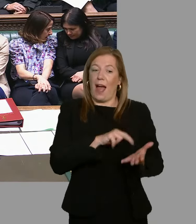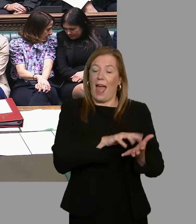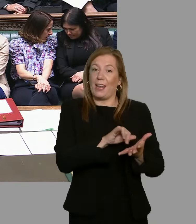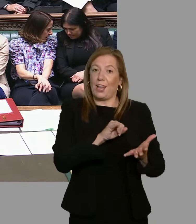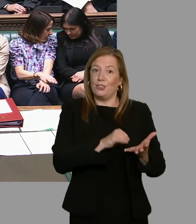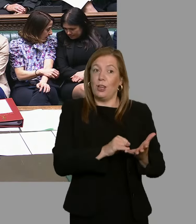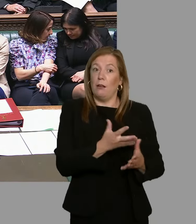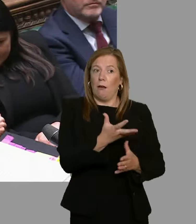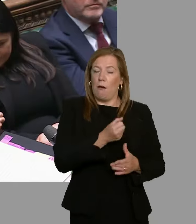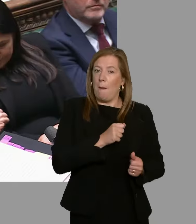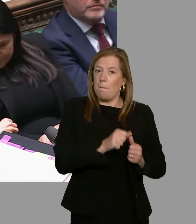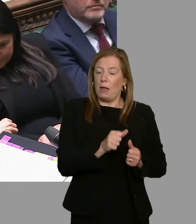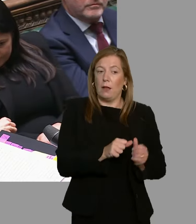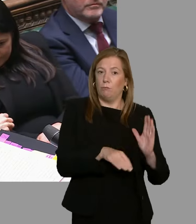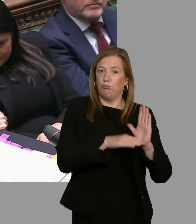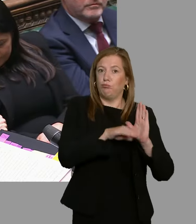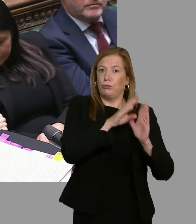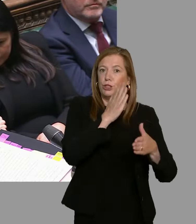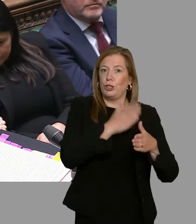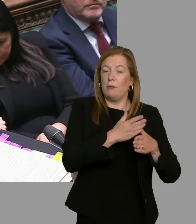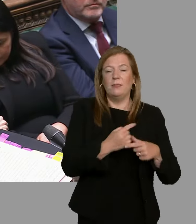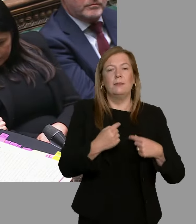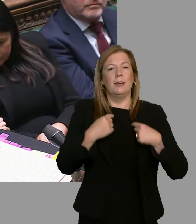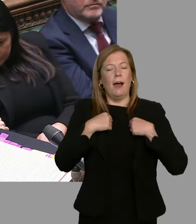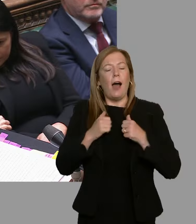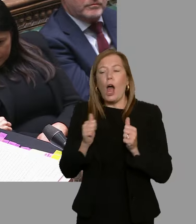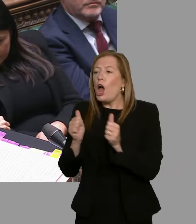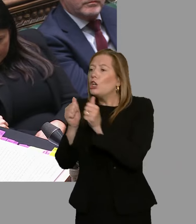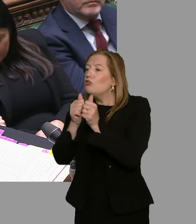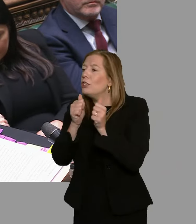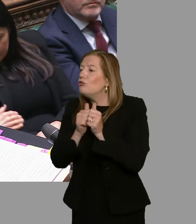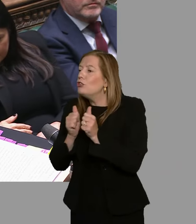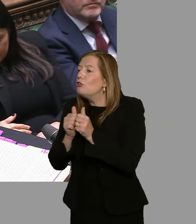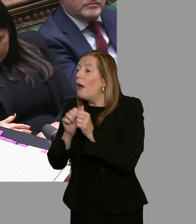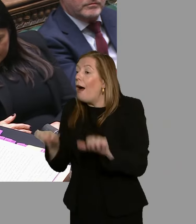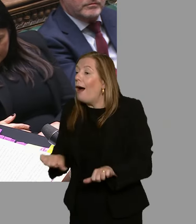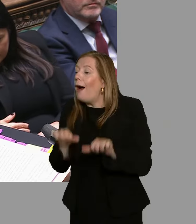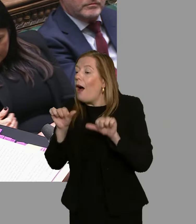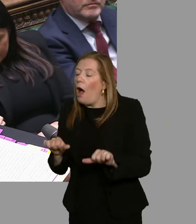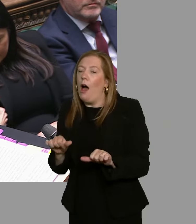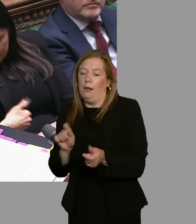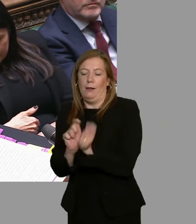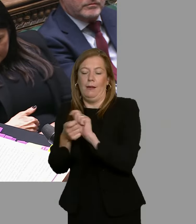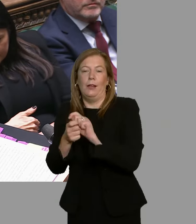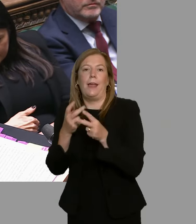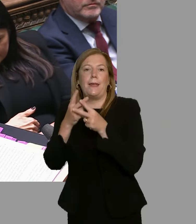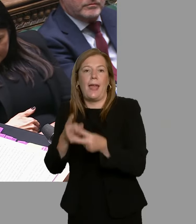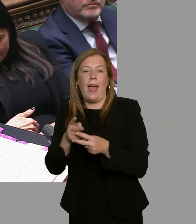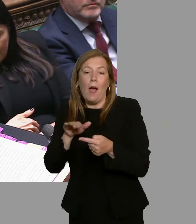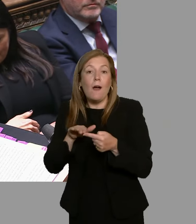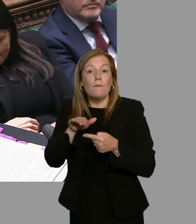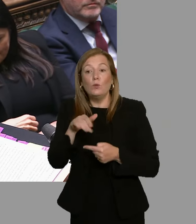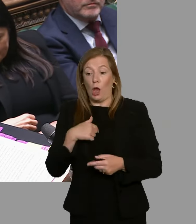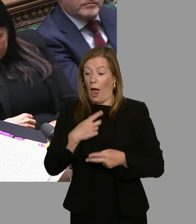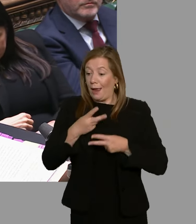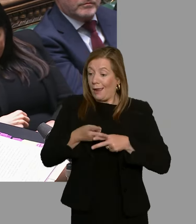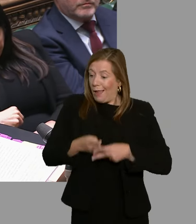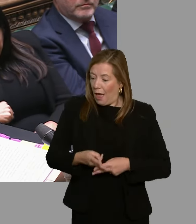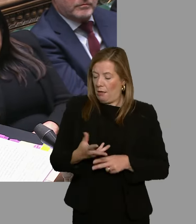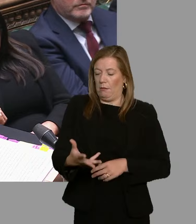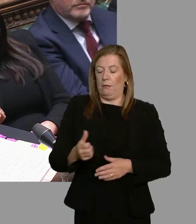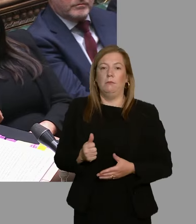that to make sure that in the future those jobs are more secure. And I would just add, Mr. Speaker, a declaration of interest.